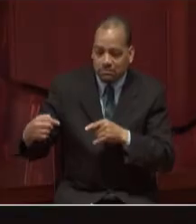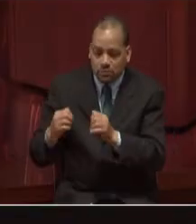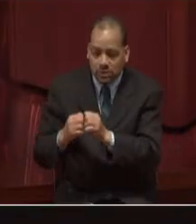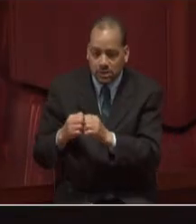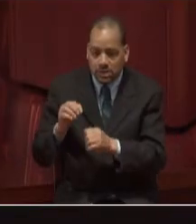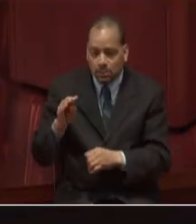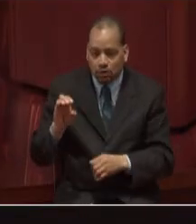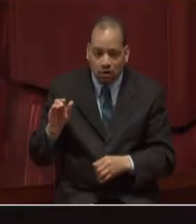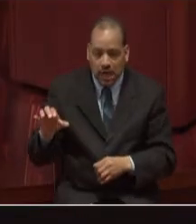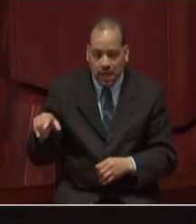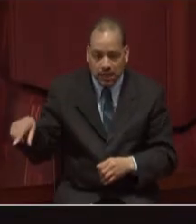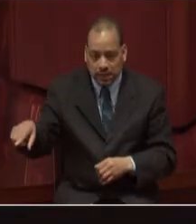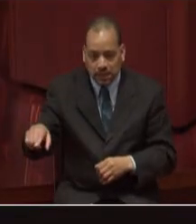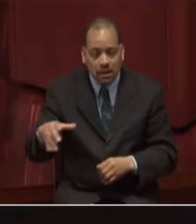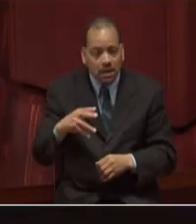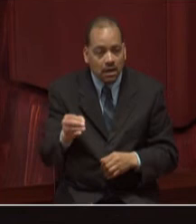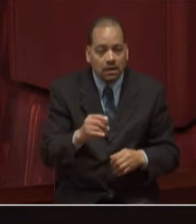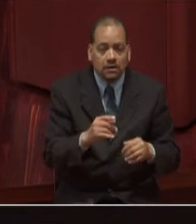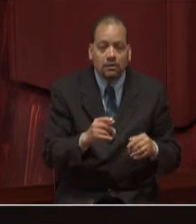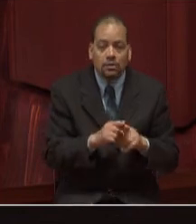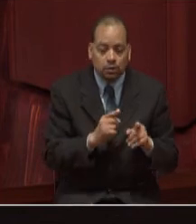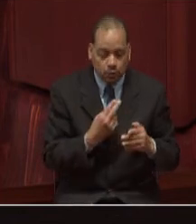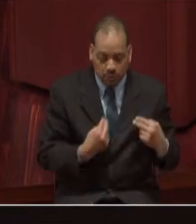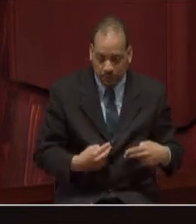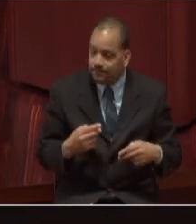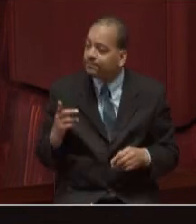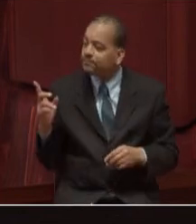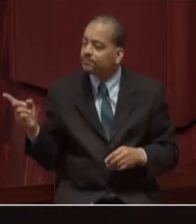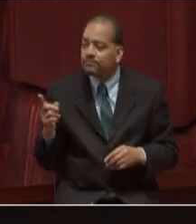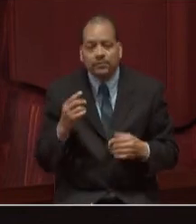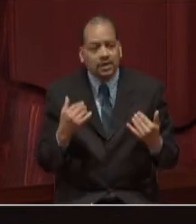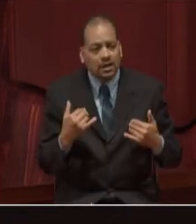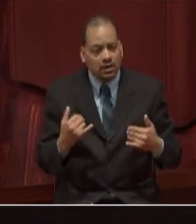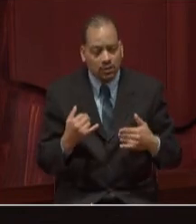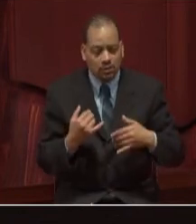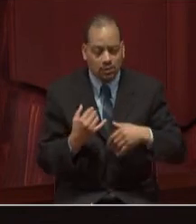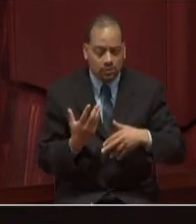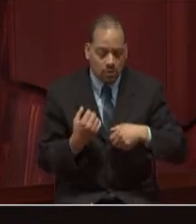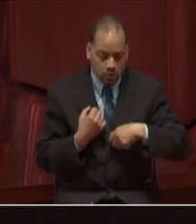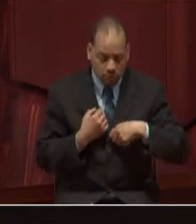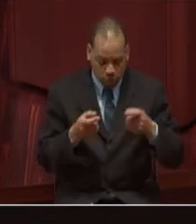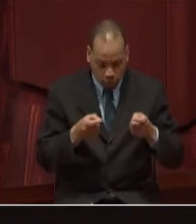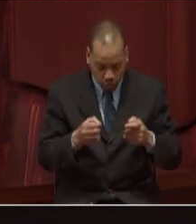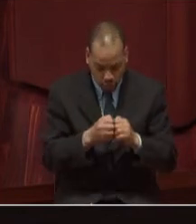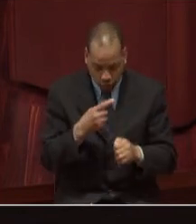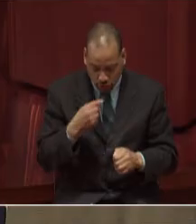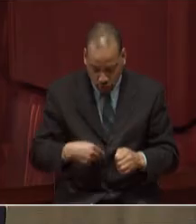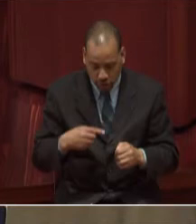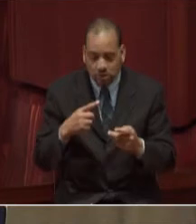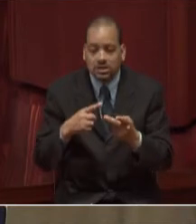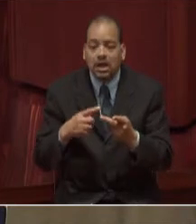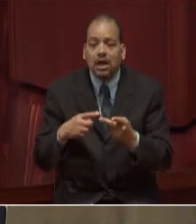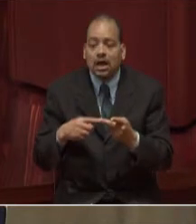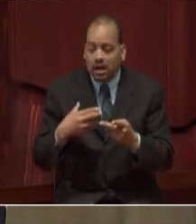there, not in the case of China, but in the case of the arms control negotiations with the Russians, the Soviet Union, and with the Vietnam peace agreements, there were,